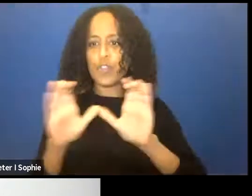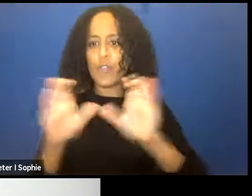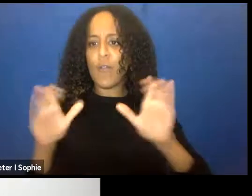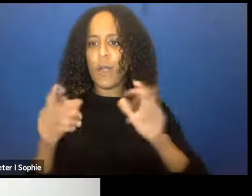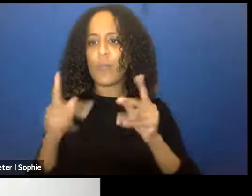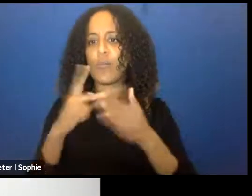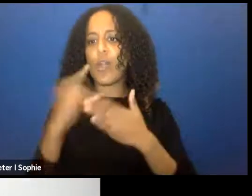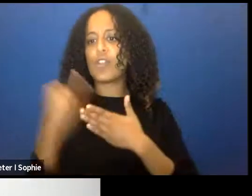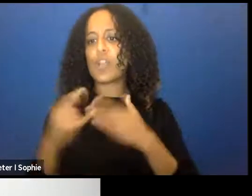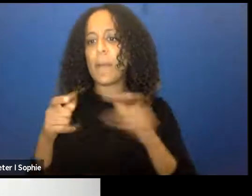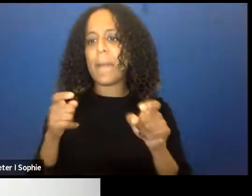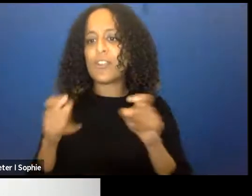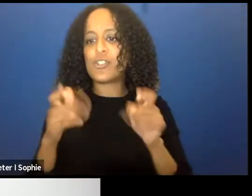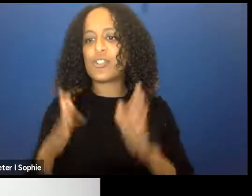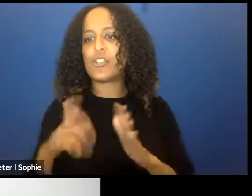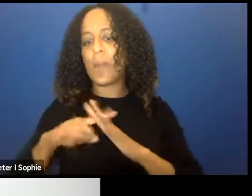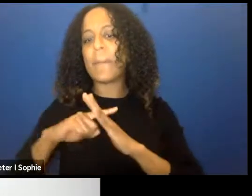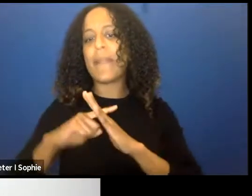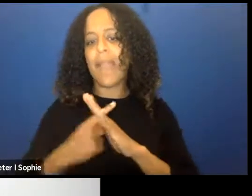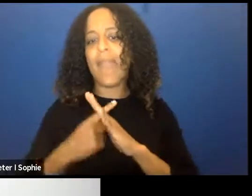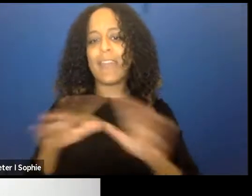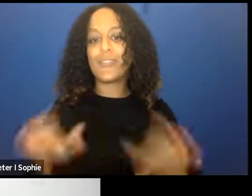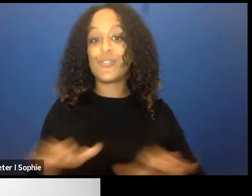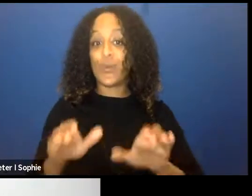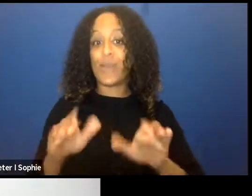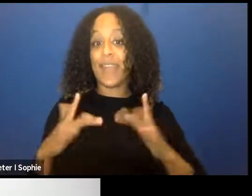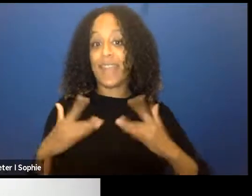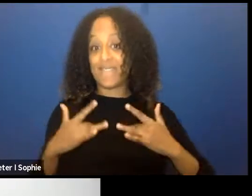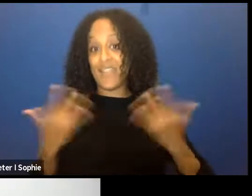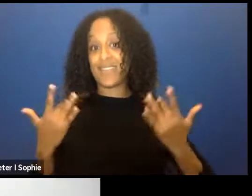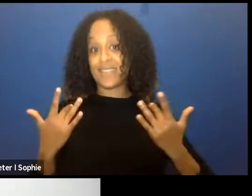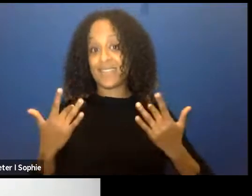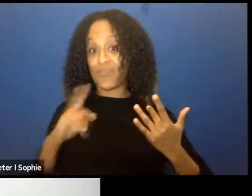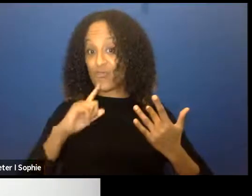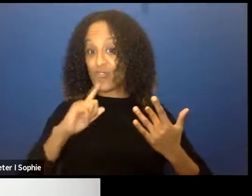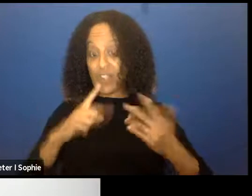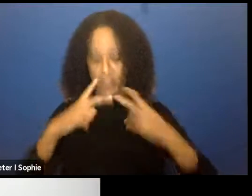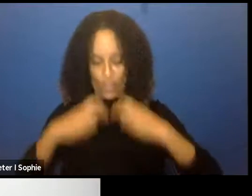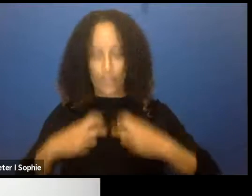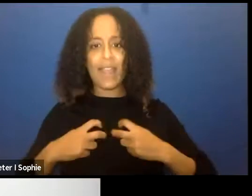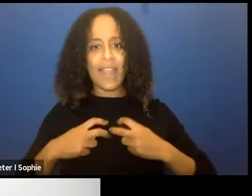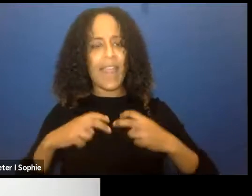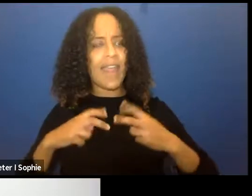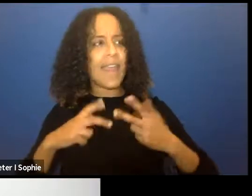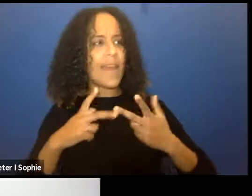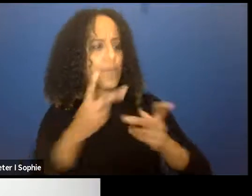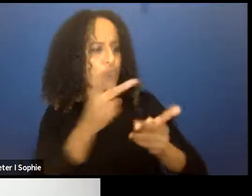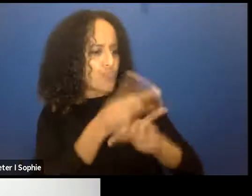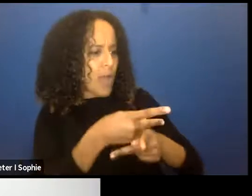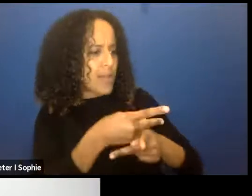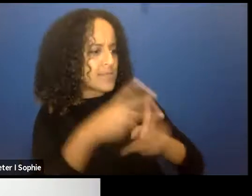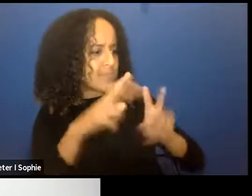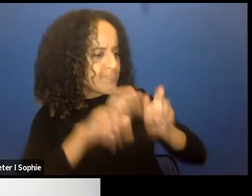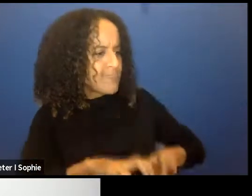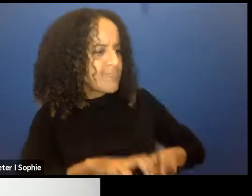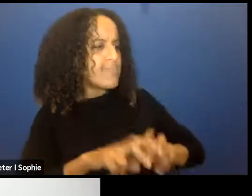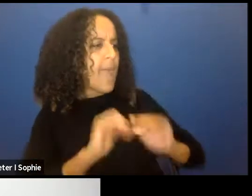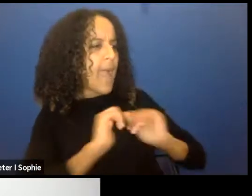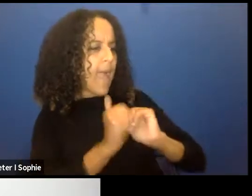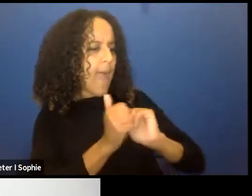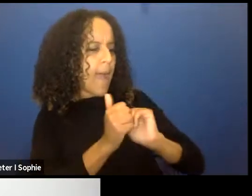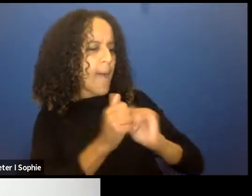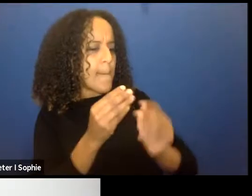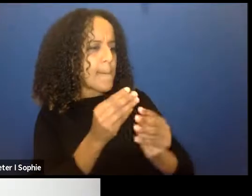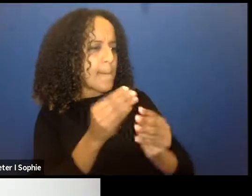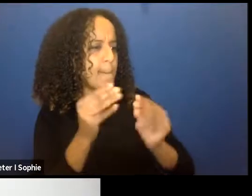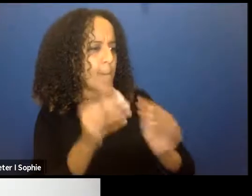manager, and began doing events and really looking at products and how do you market products.